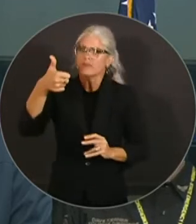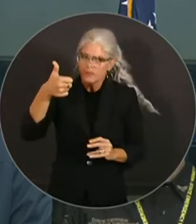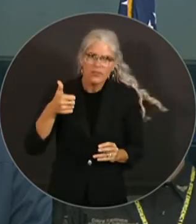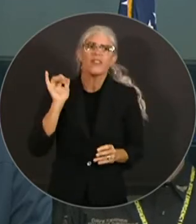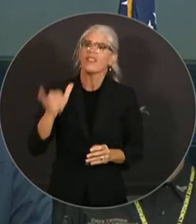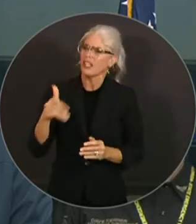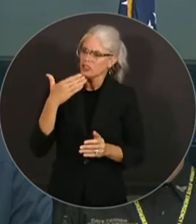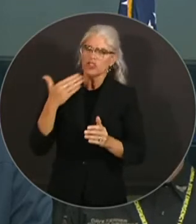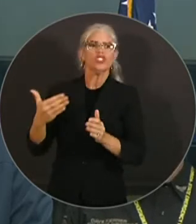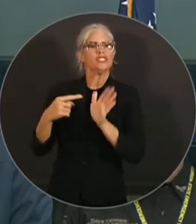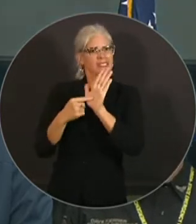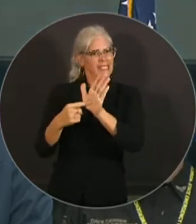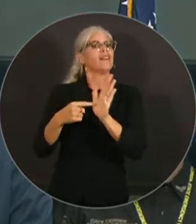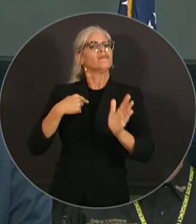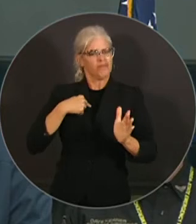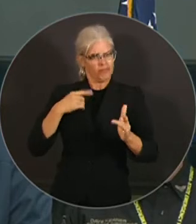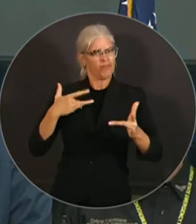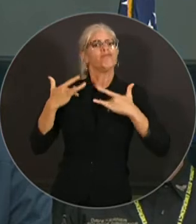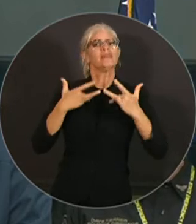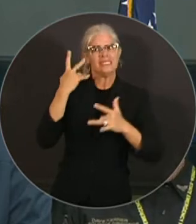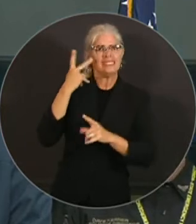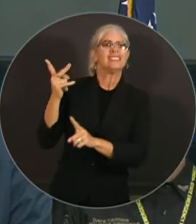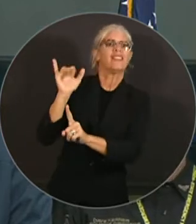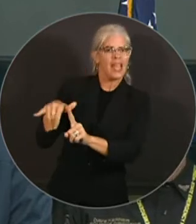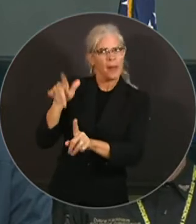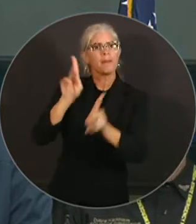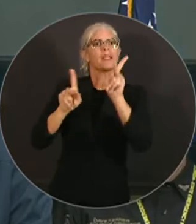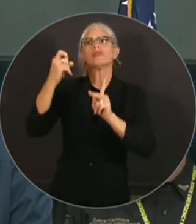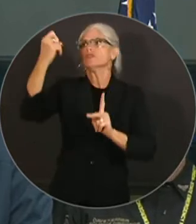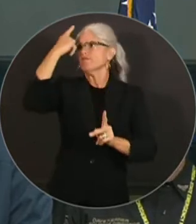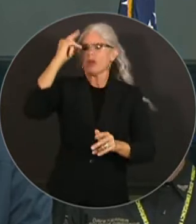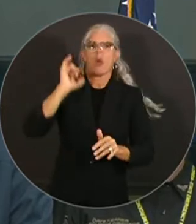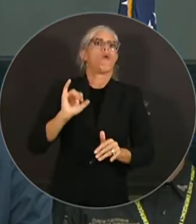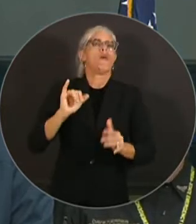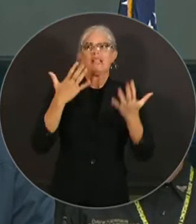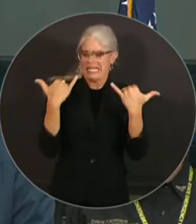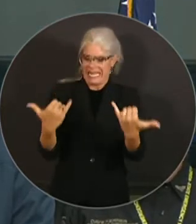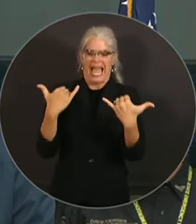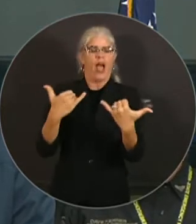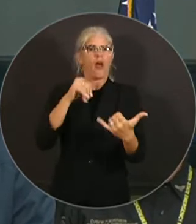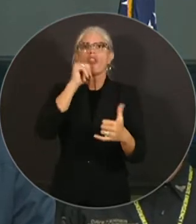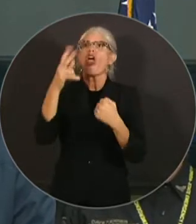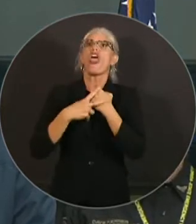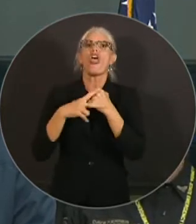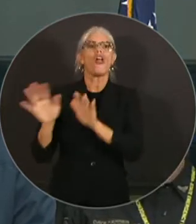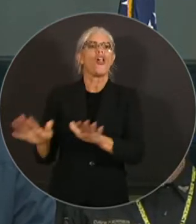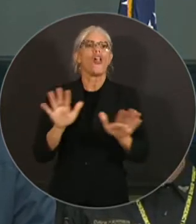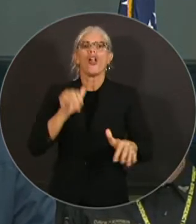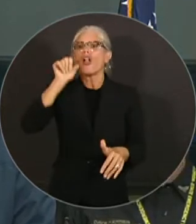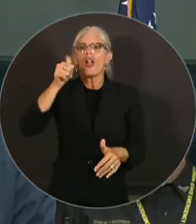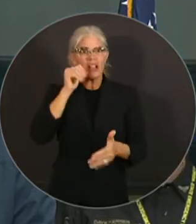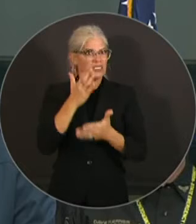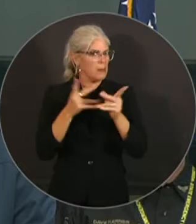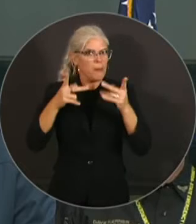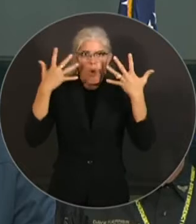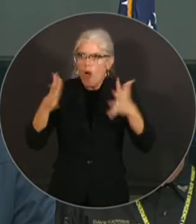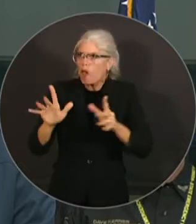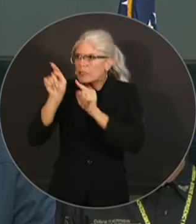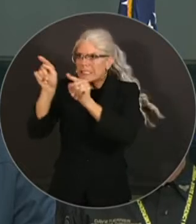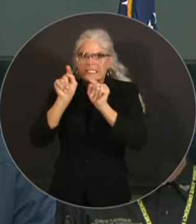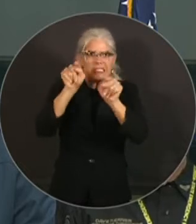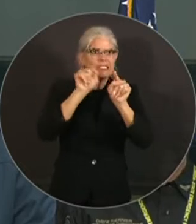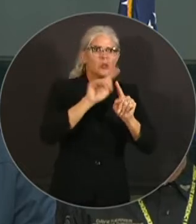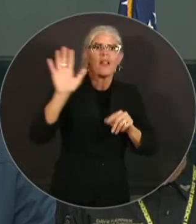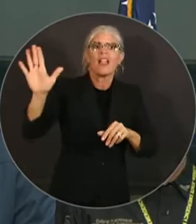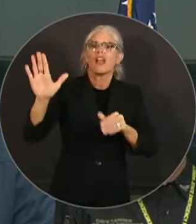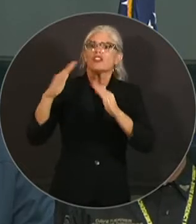sign that people are starting to get out of harm's way. People now will then start going to the shelters that are opened up at the local level. Please